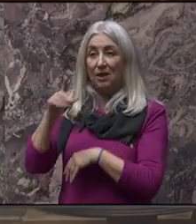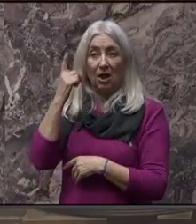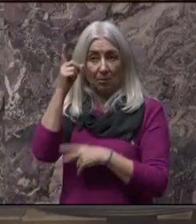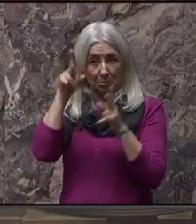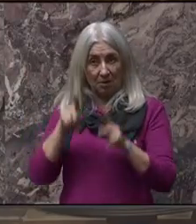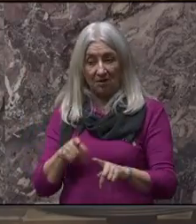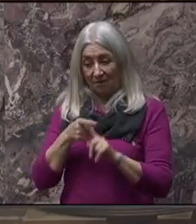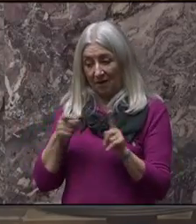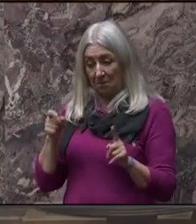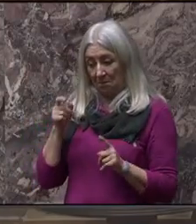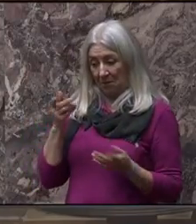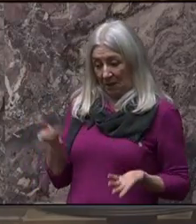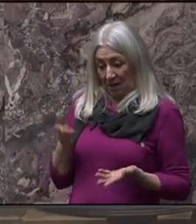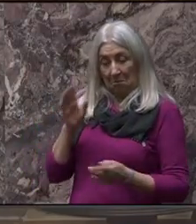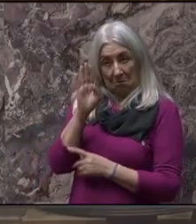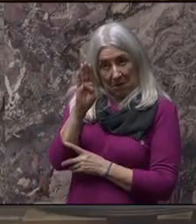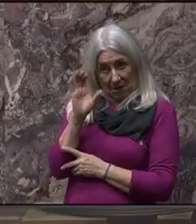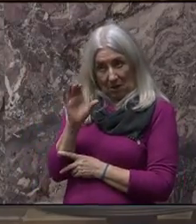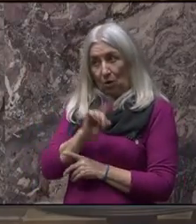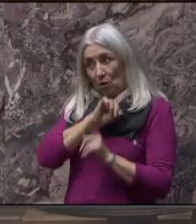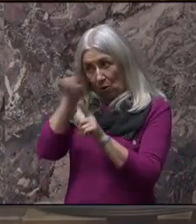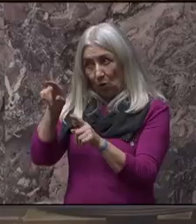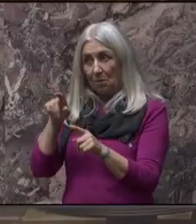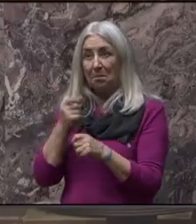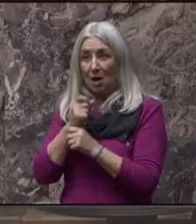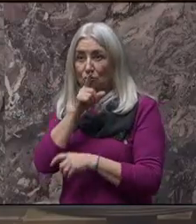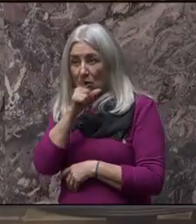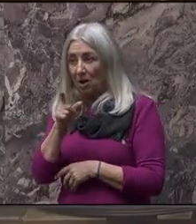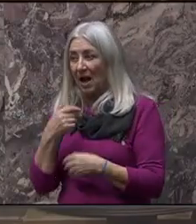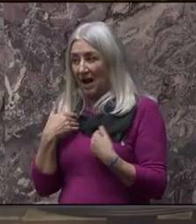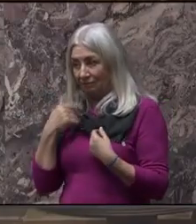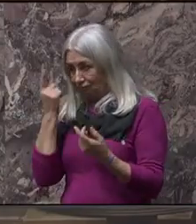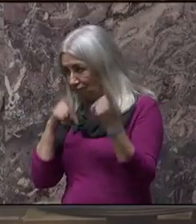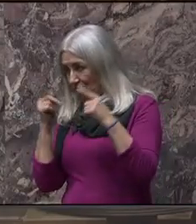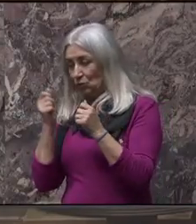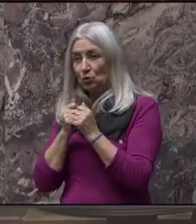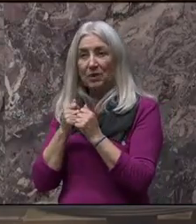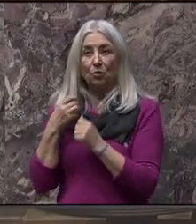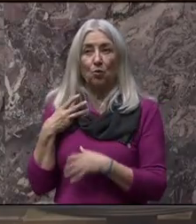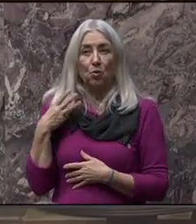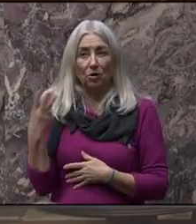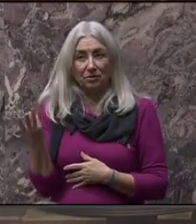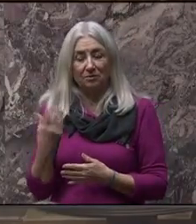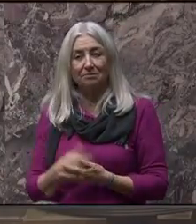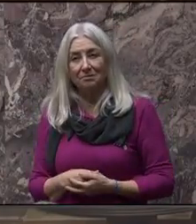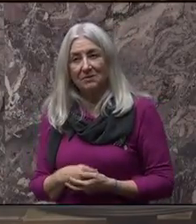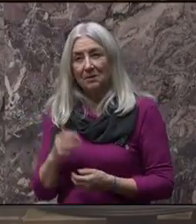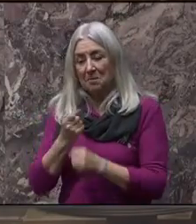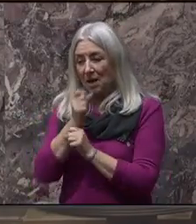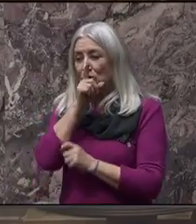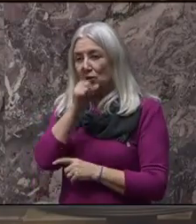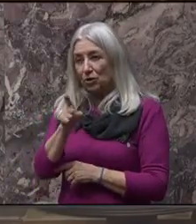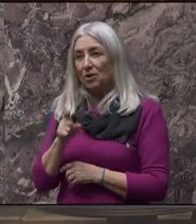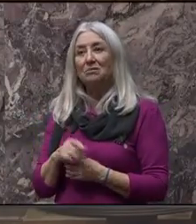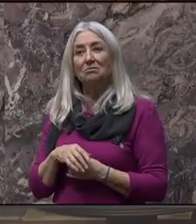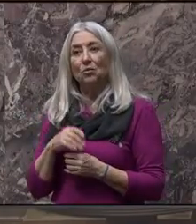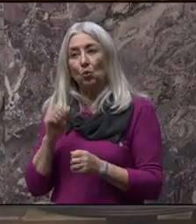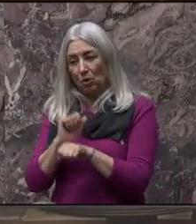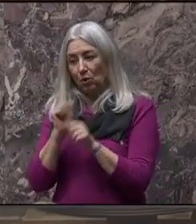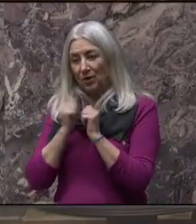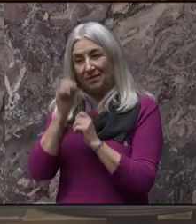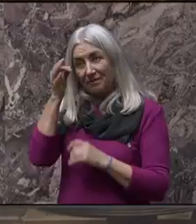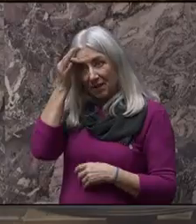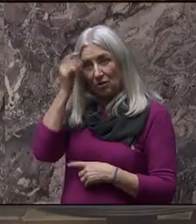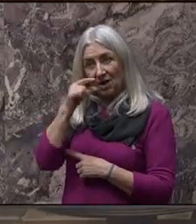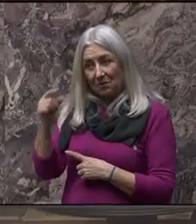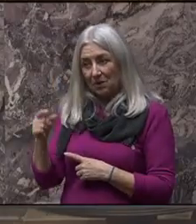BC has continued access to the American market, working with the forestry sector and the federal government to secure